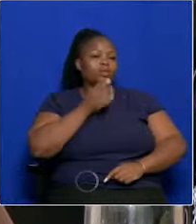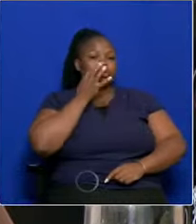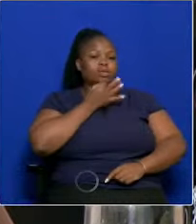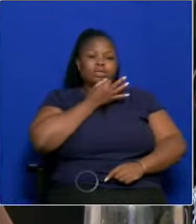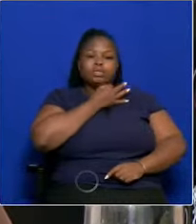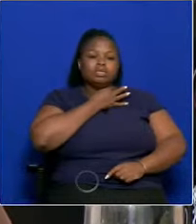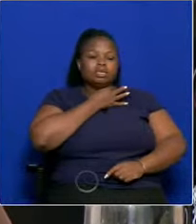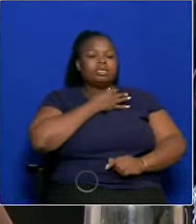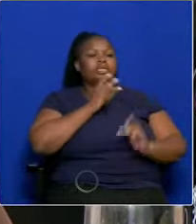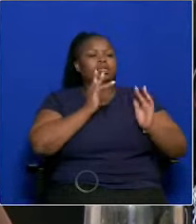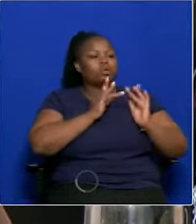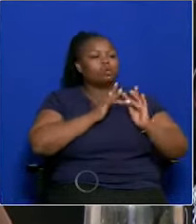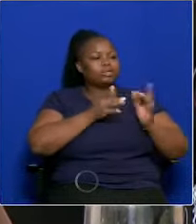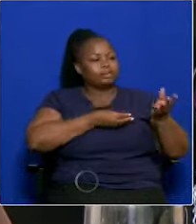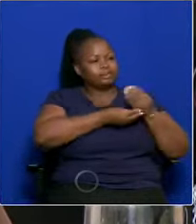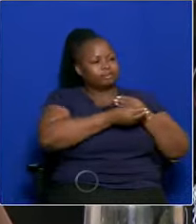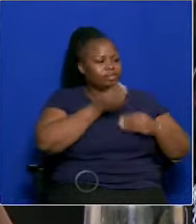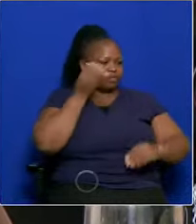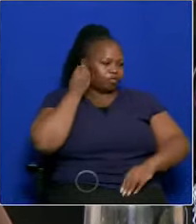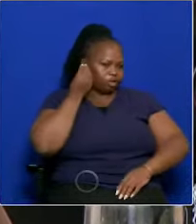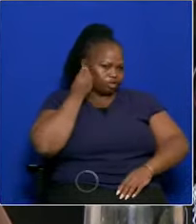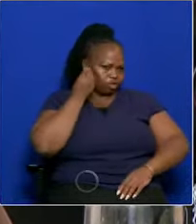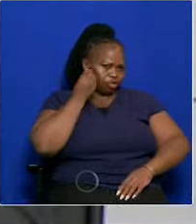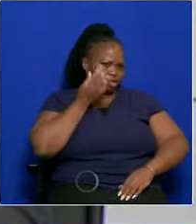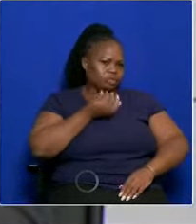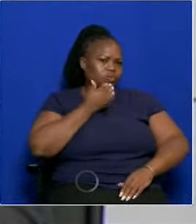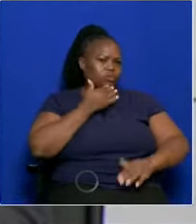contact information. Who initiated this?